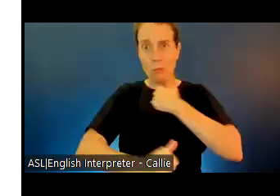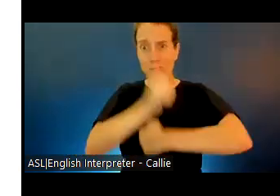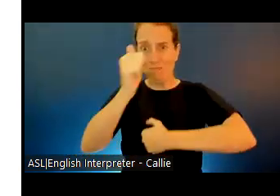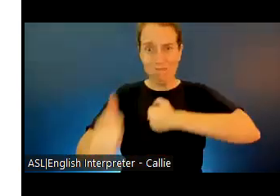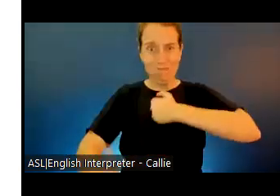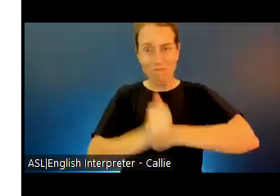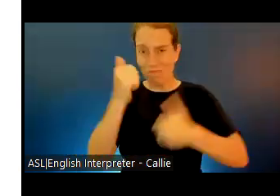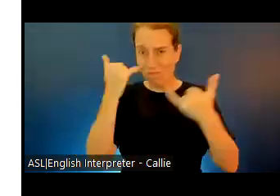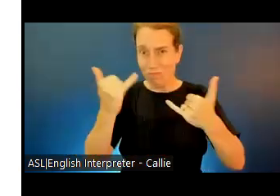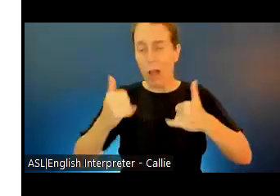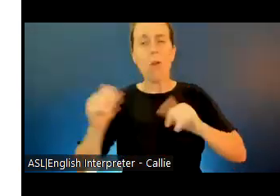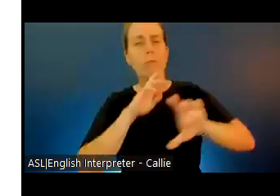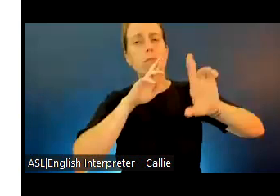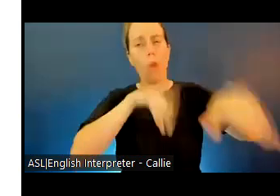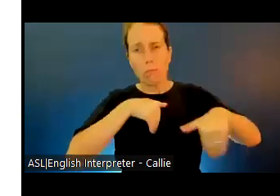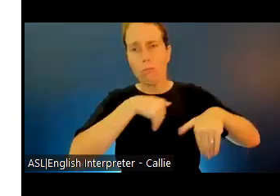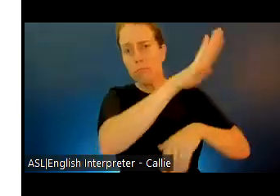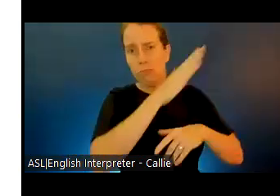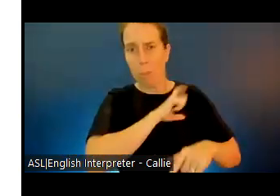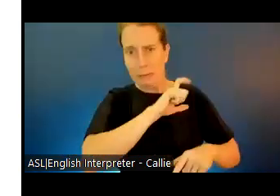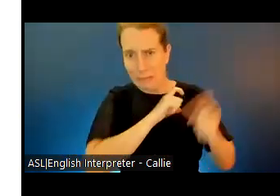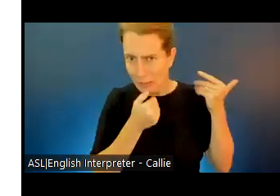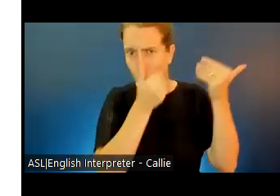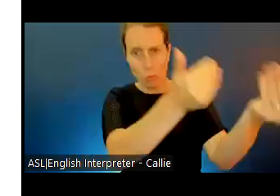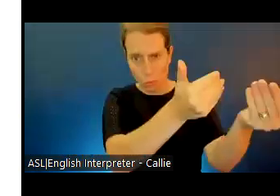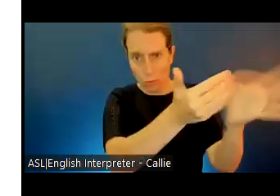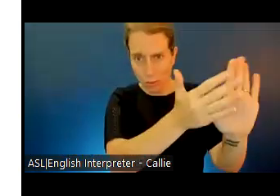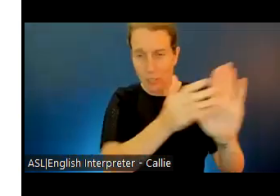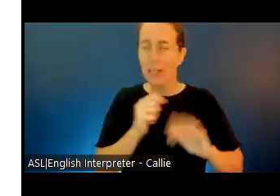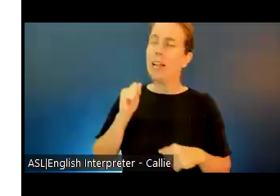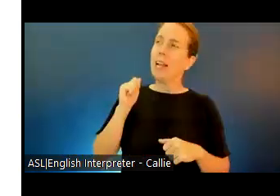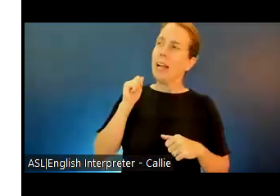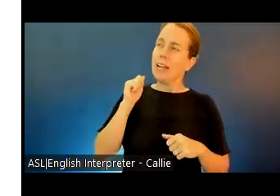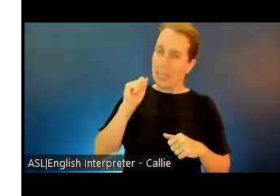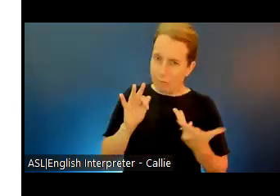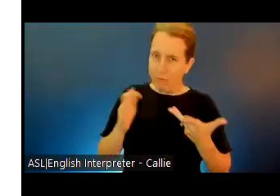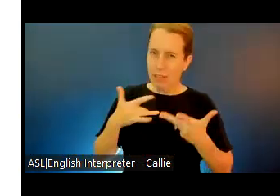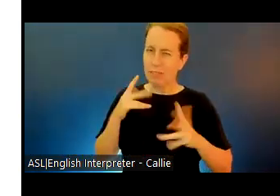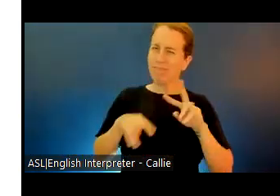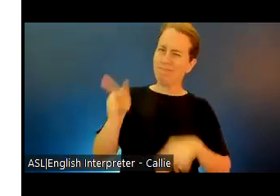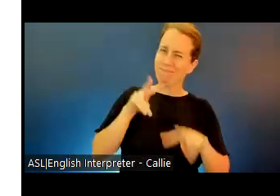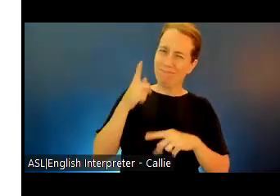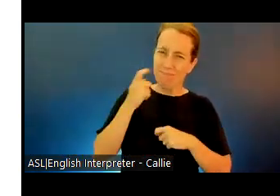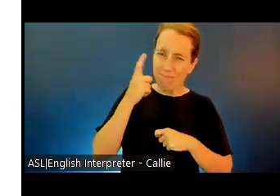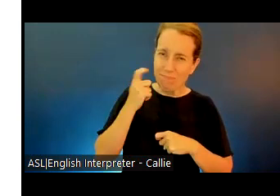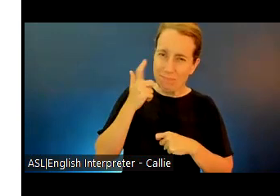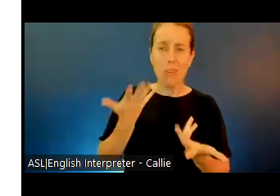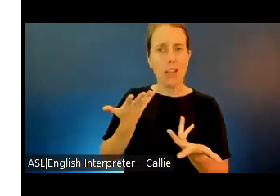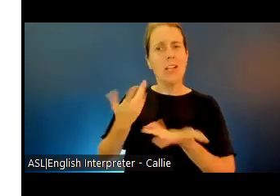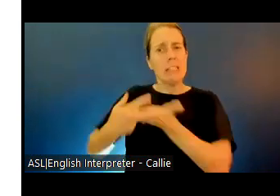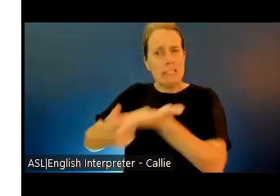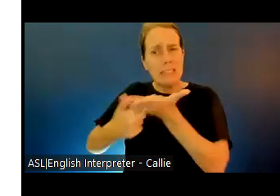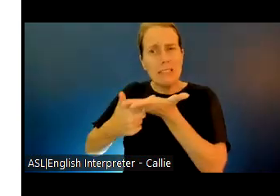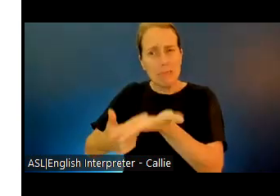for for yourself or for your loved one, discuss it with the care team, talk about it, ask questions. What happened?